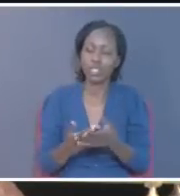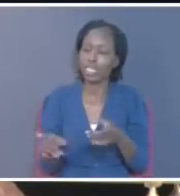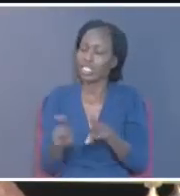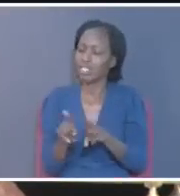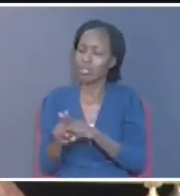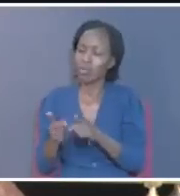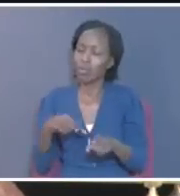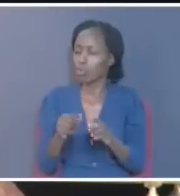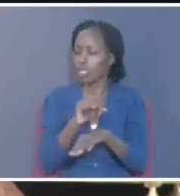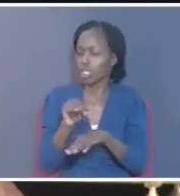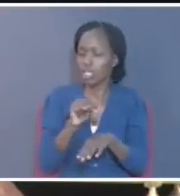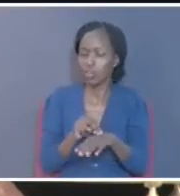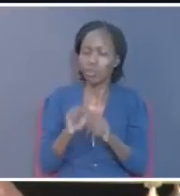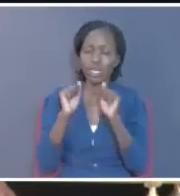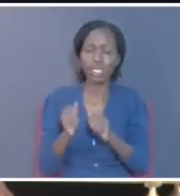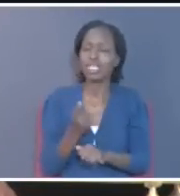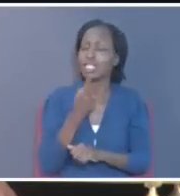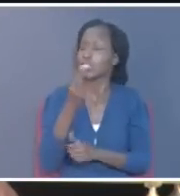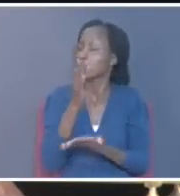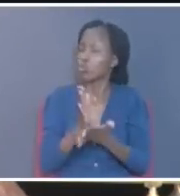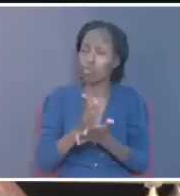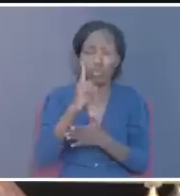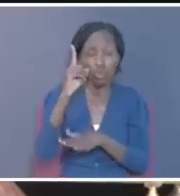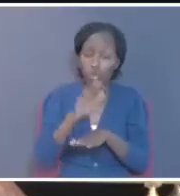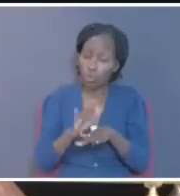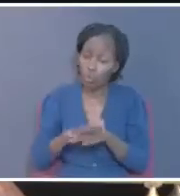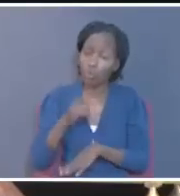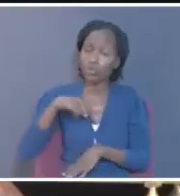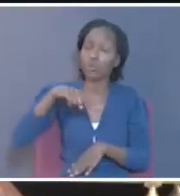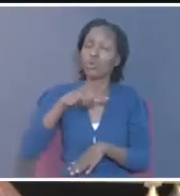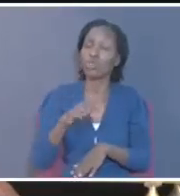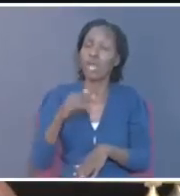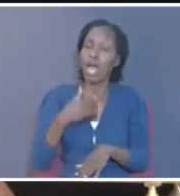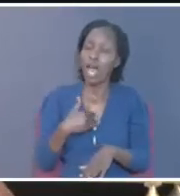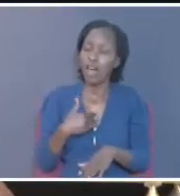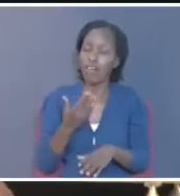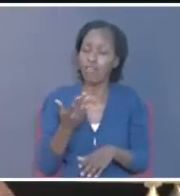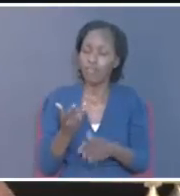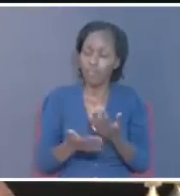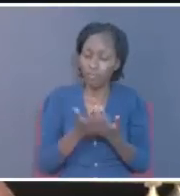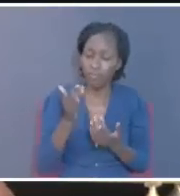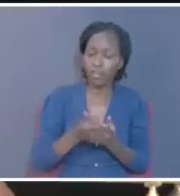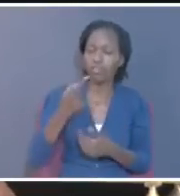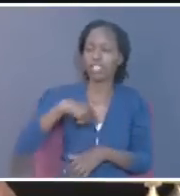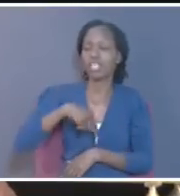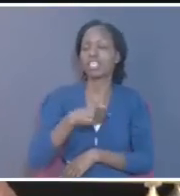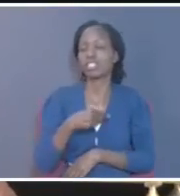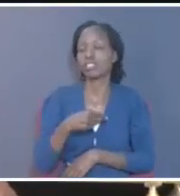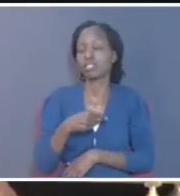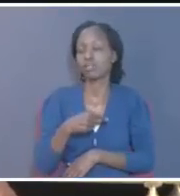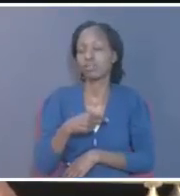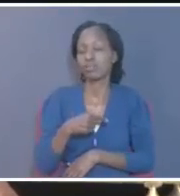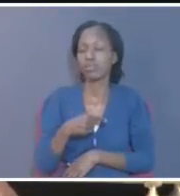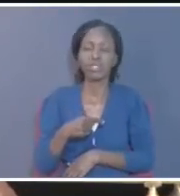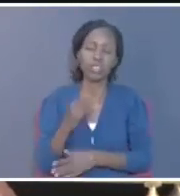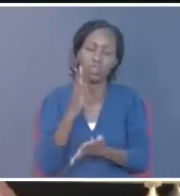a nation, Lord, we can attest that you have been good to us, you have favored us, Father. We have faced all manner